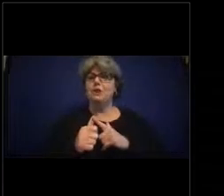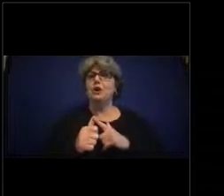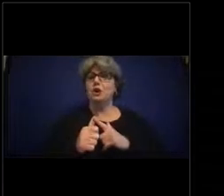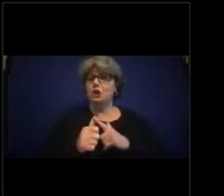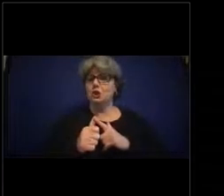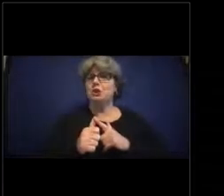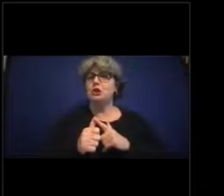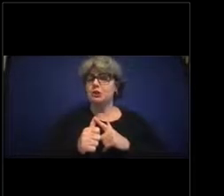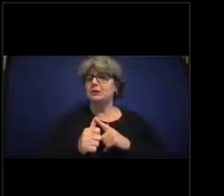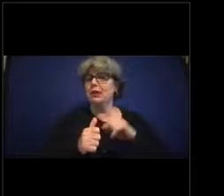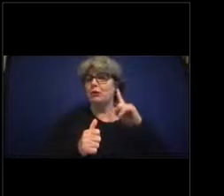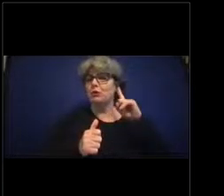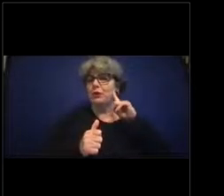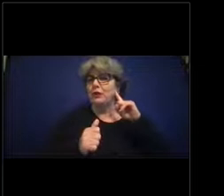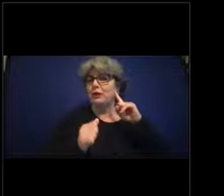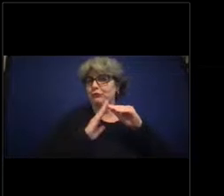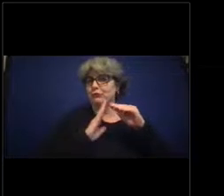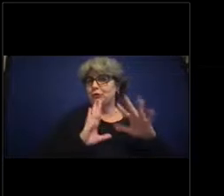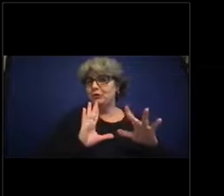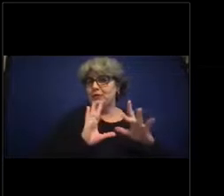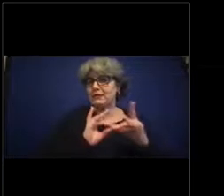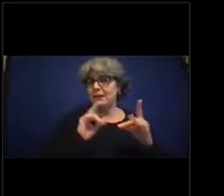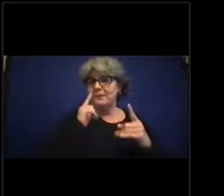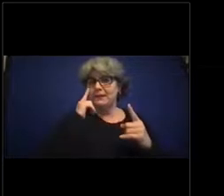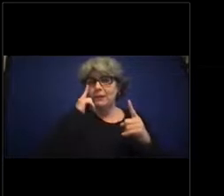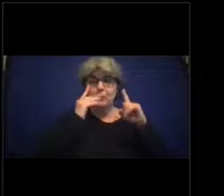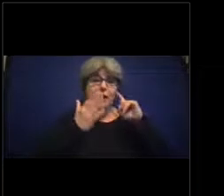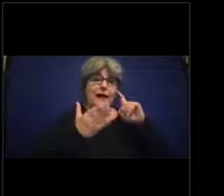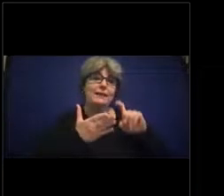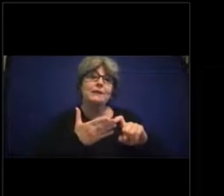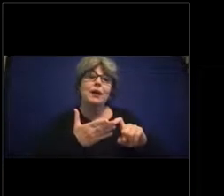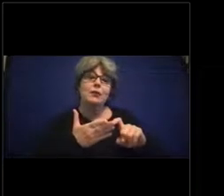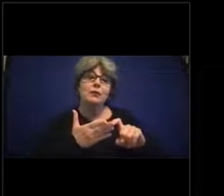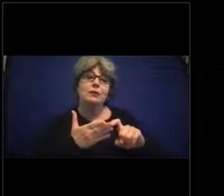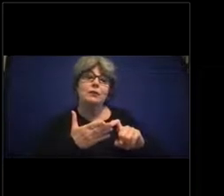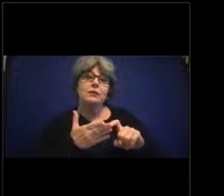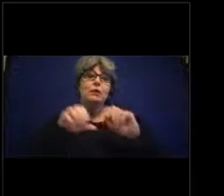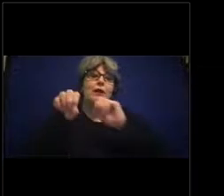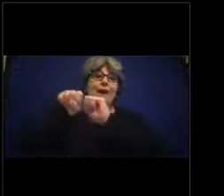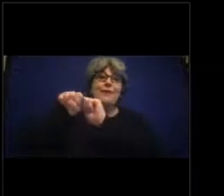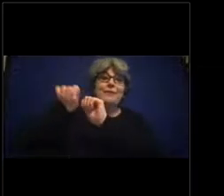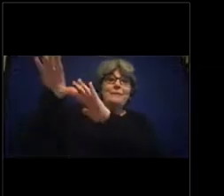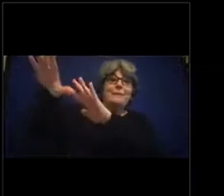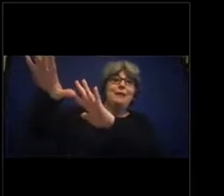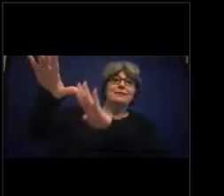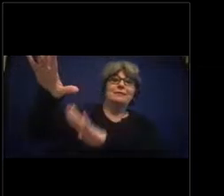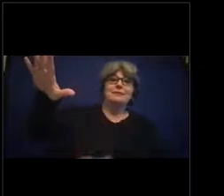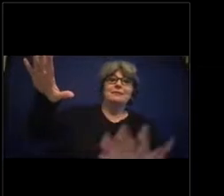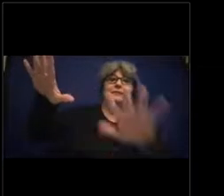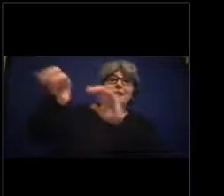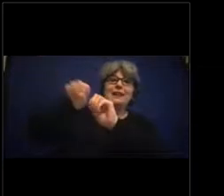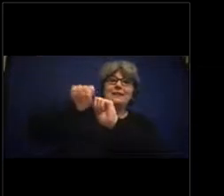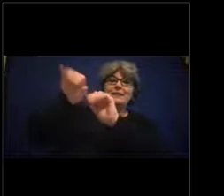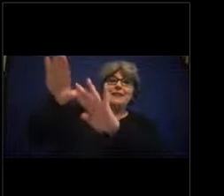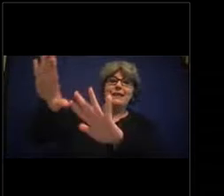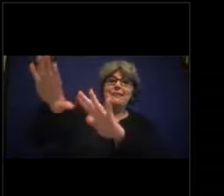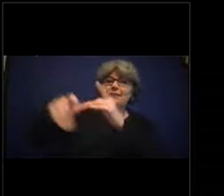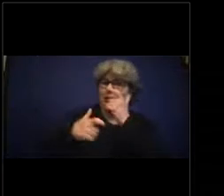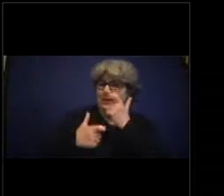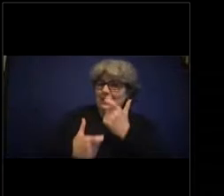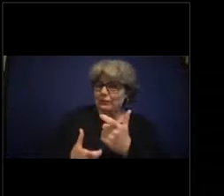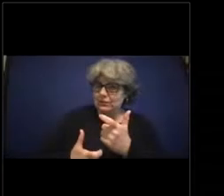things to notice in here. Maybe just one thing I see here right away is that you have the mountains in the distance, which is kind of interesting.